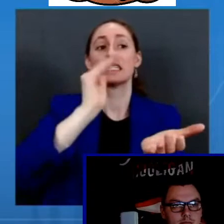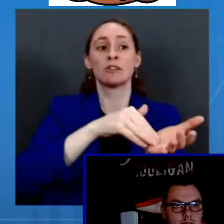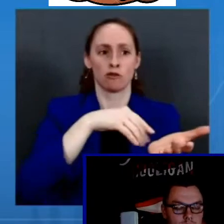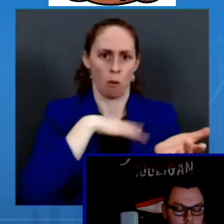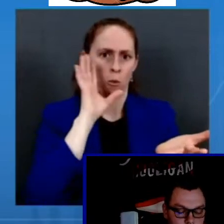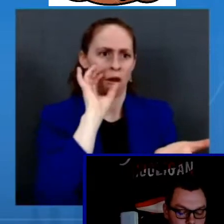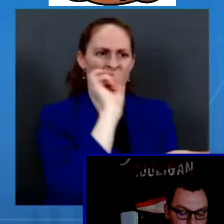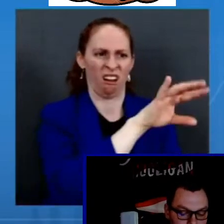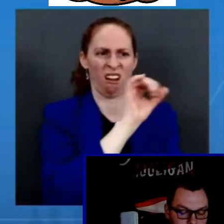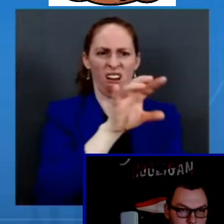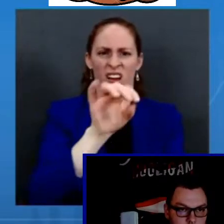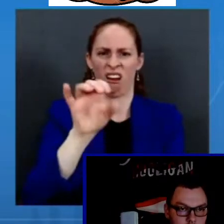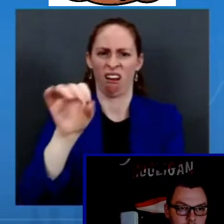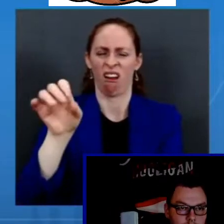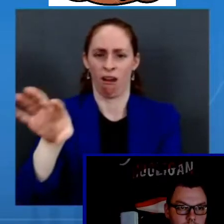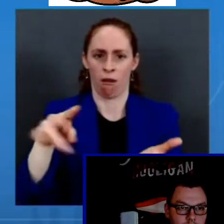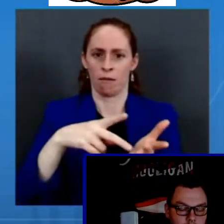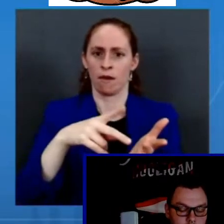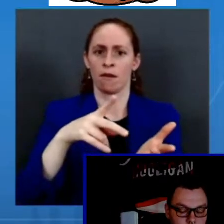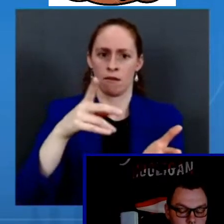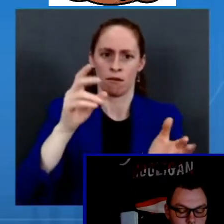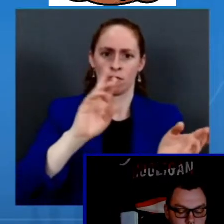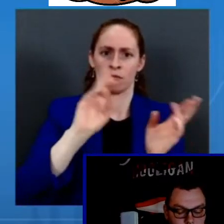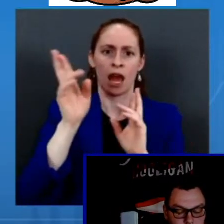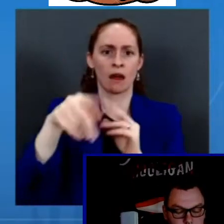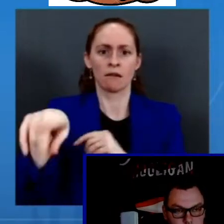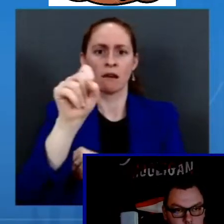antivirals are available at some of the most vulnerable